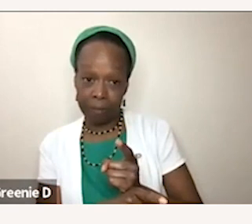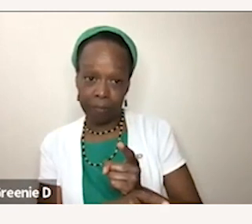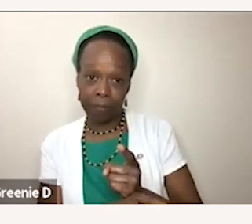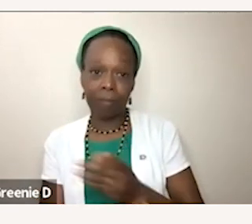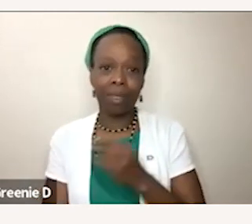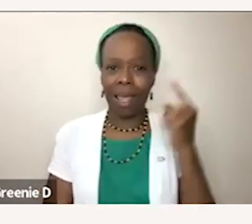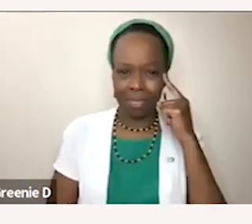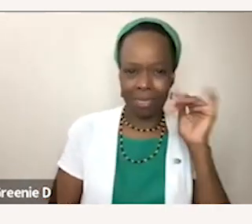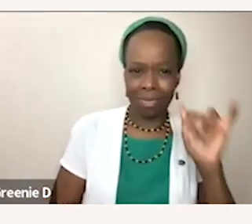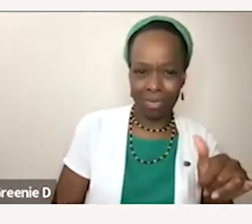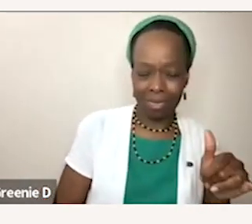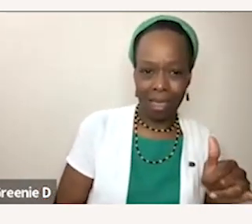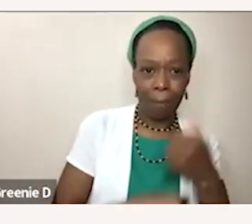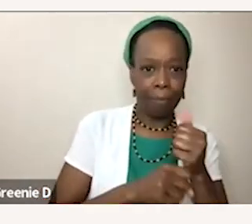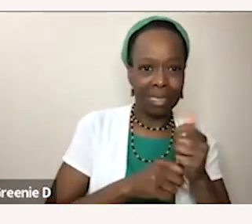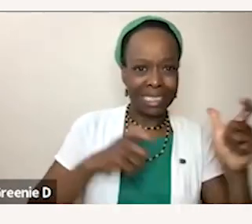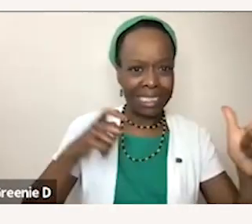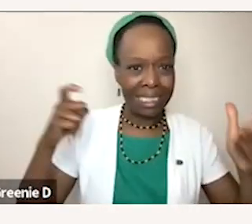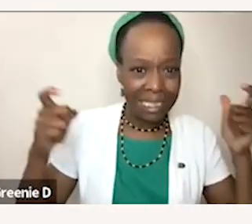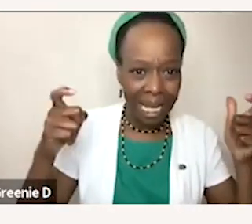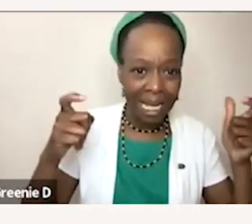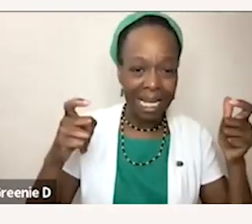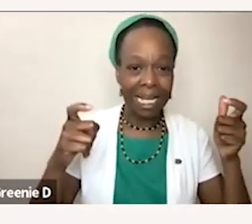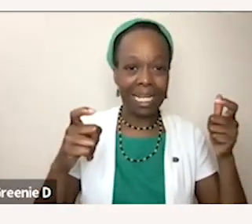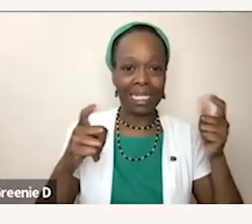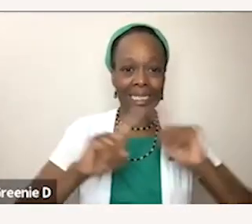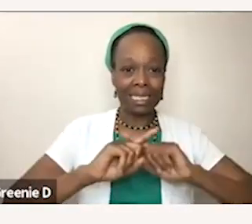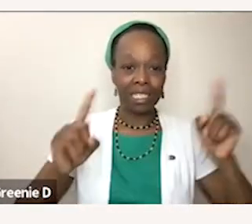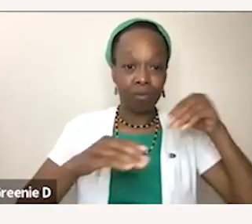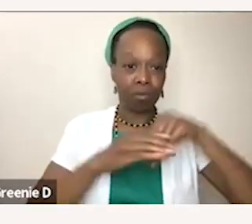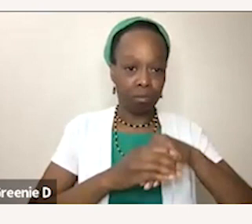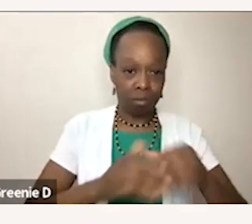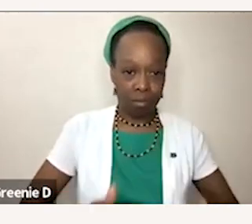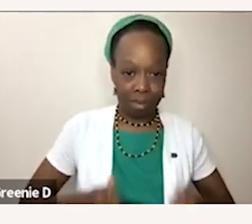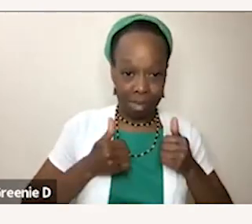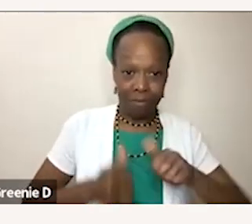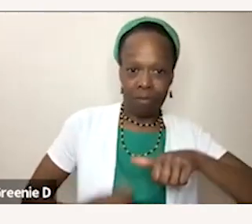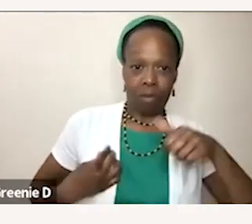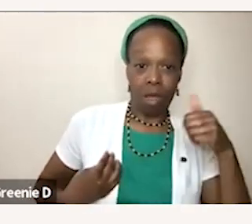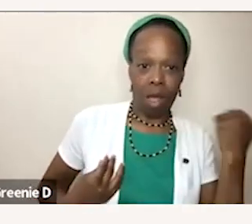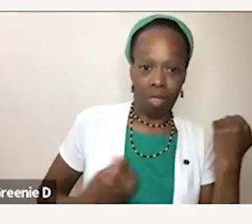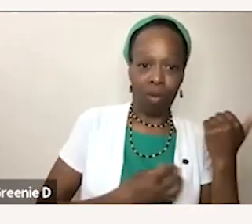I think that makes a huge impact in the lives of other folks,